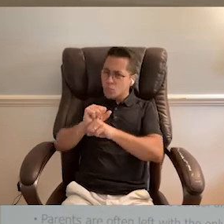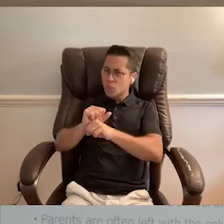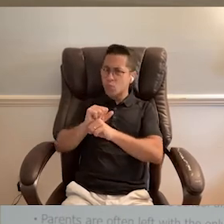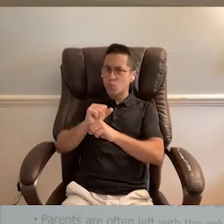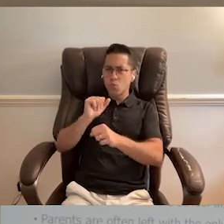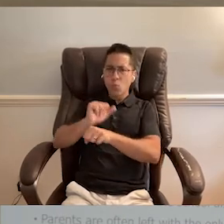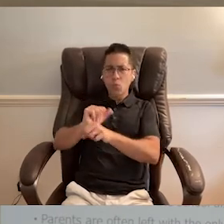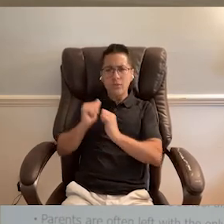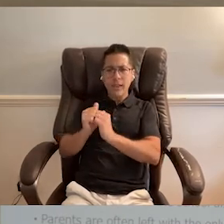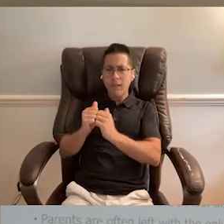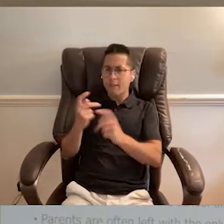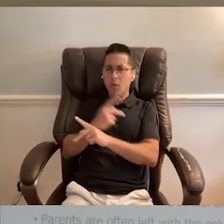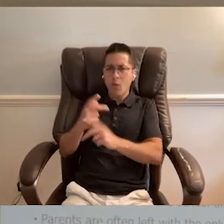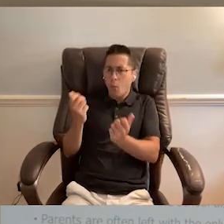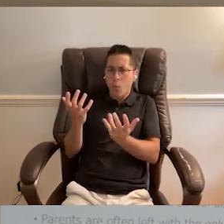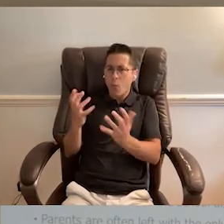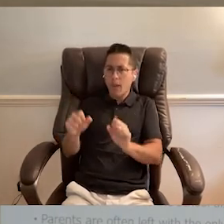do. Okay? So